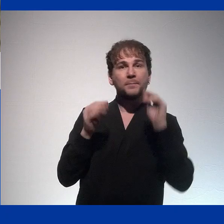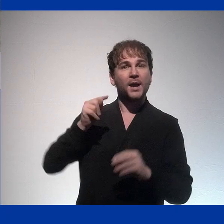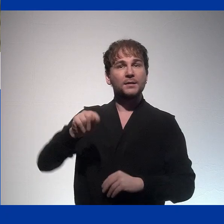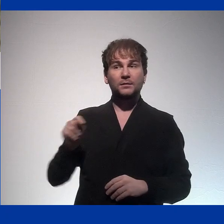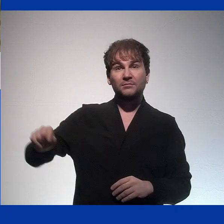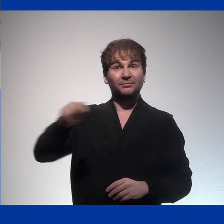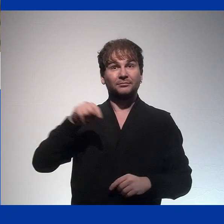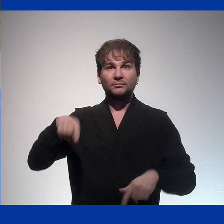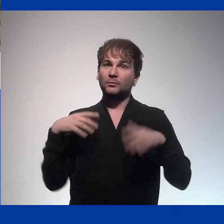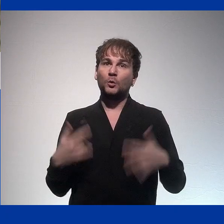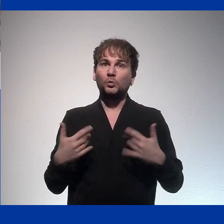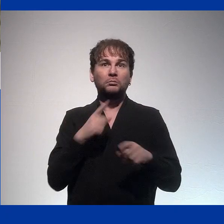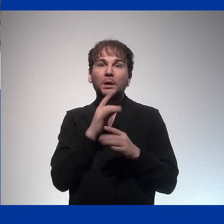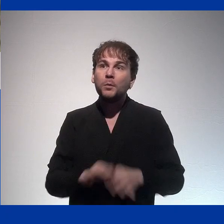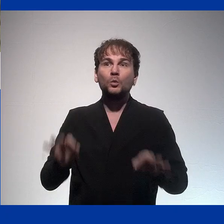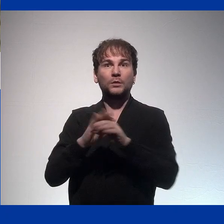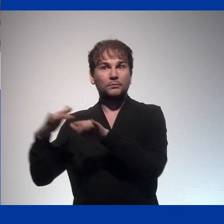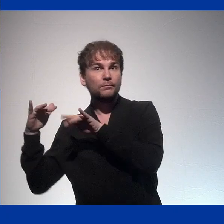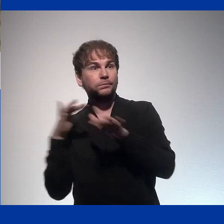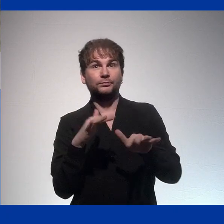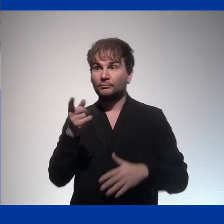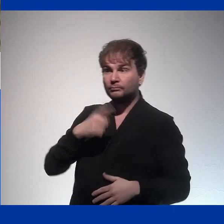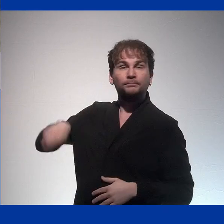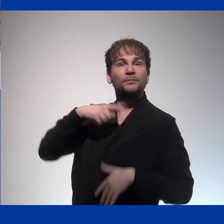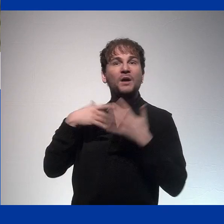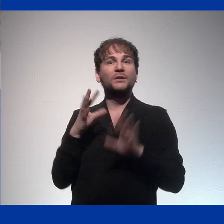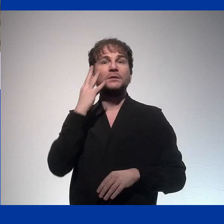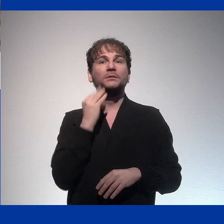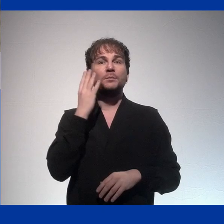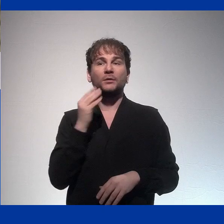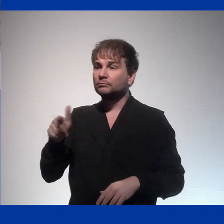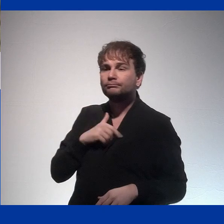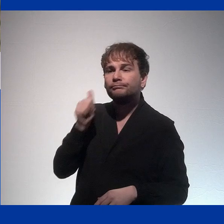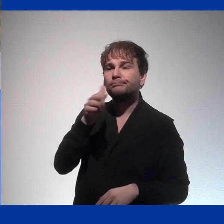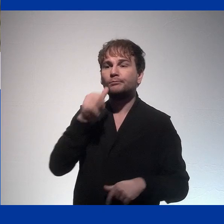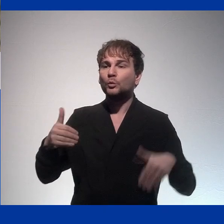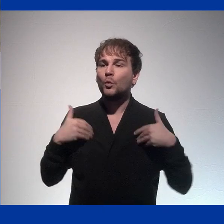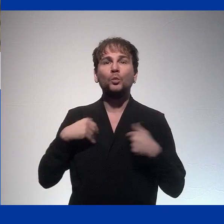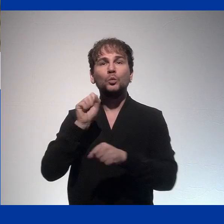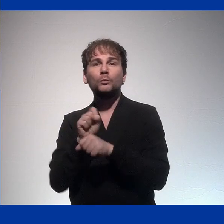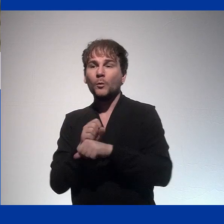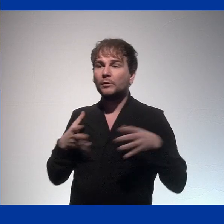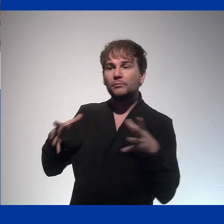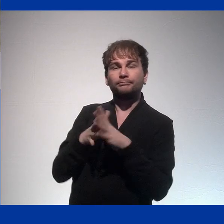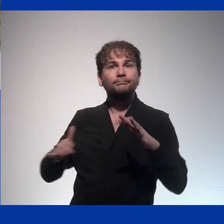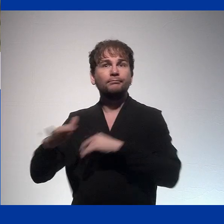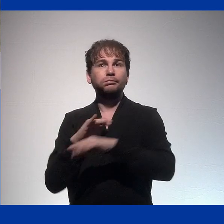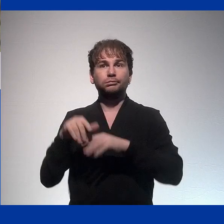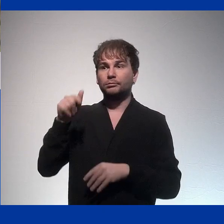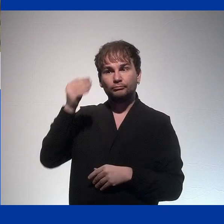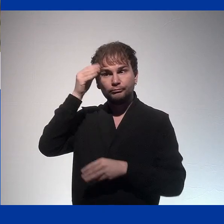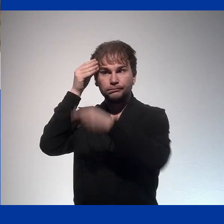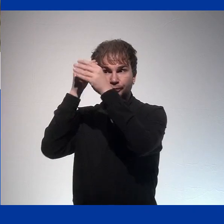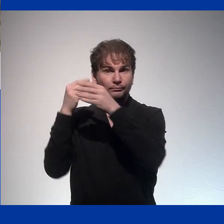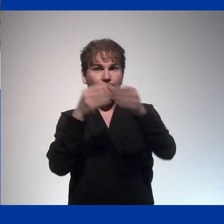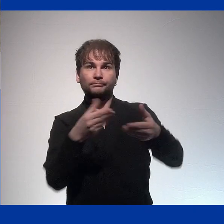experience. So I think that we can add to development of such the platforms for exchange of our information,